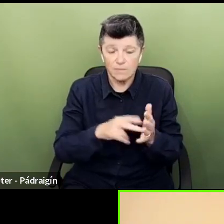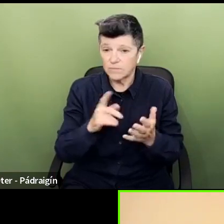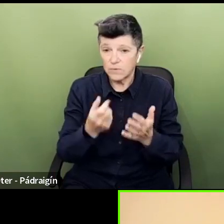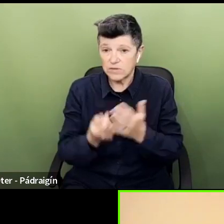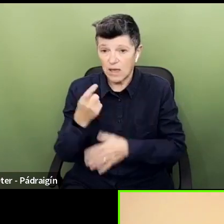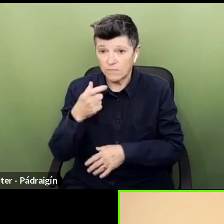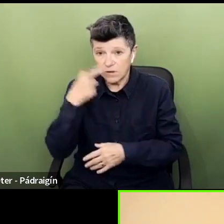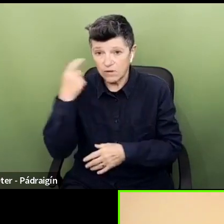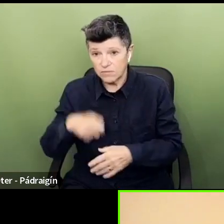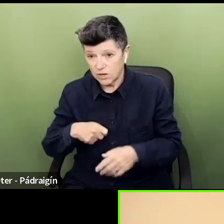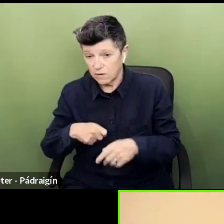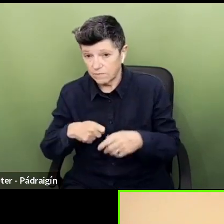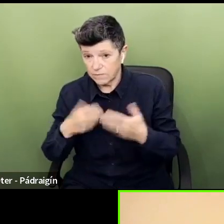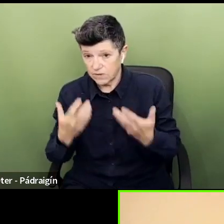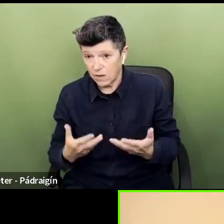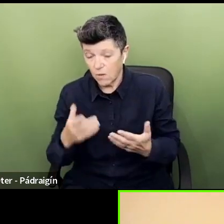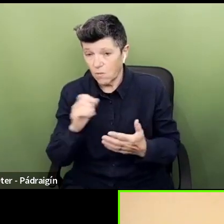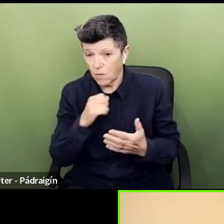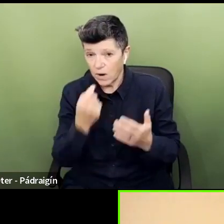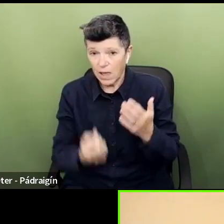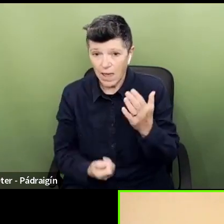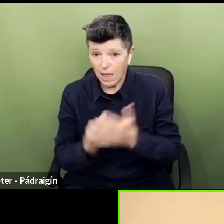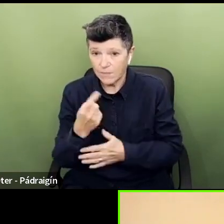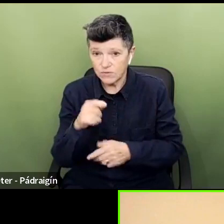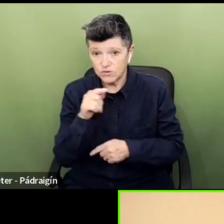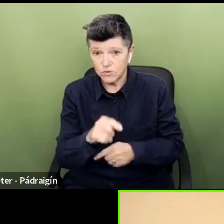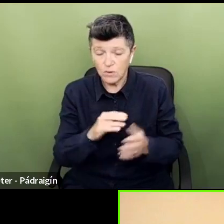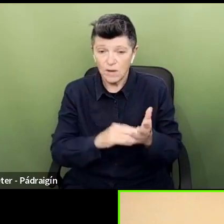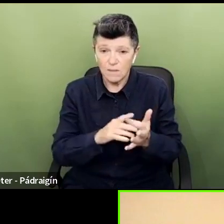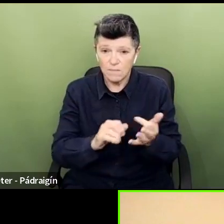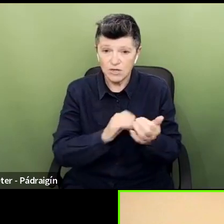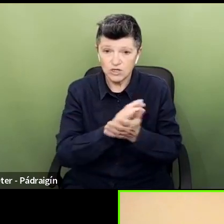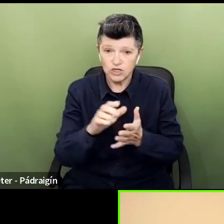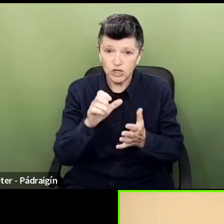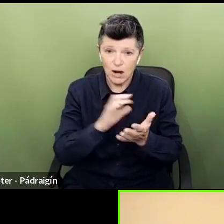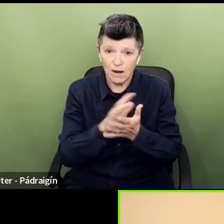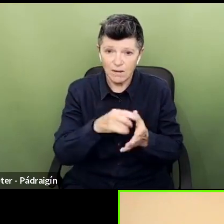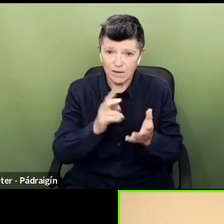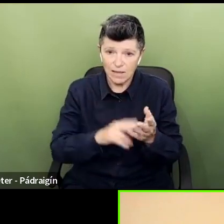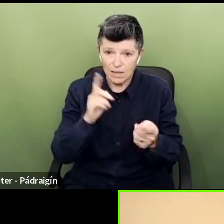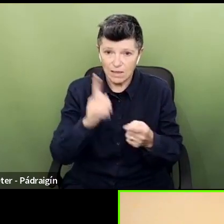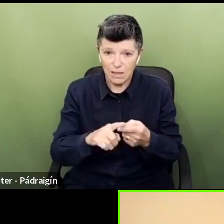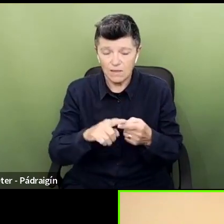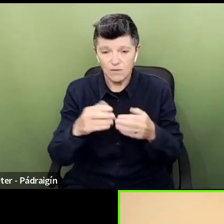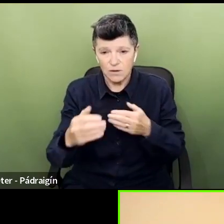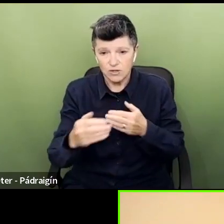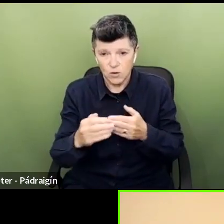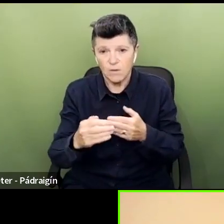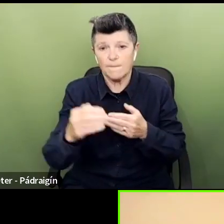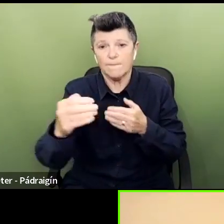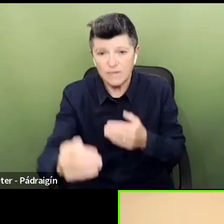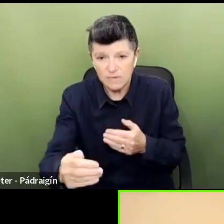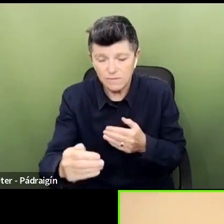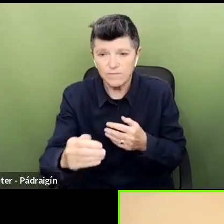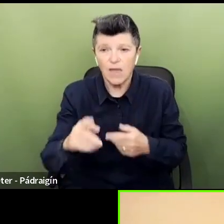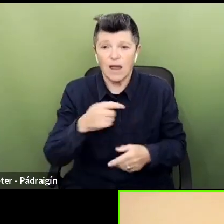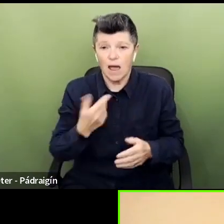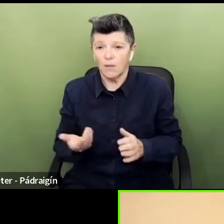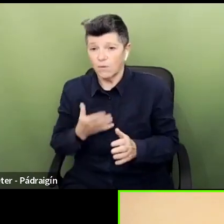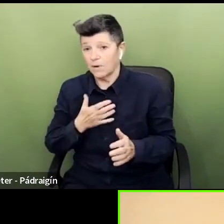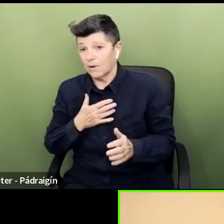your Meshchani in the short or medium term? And I cannot resist adding, what about their resilience? What